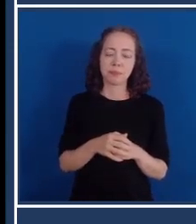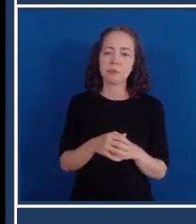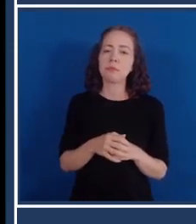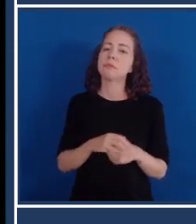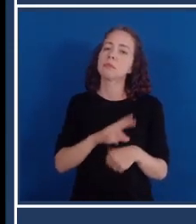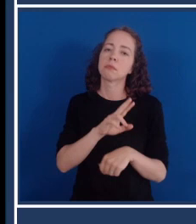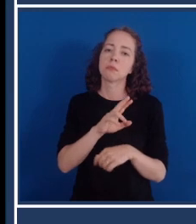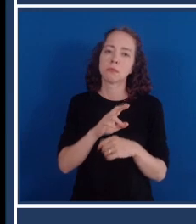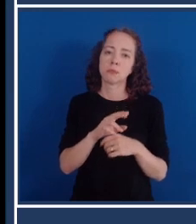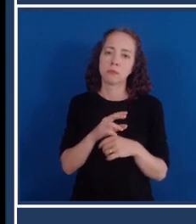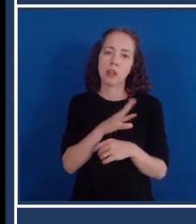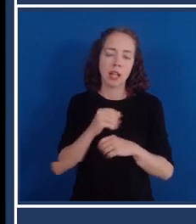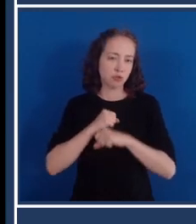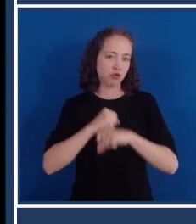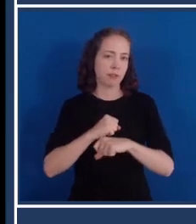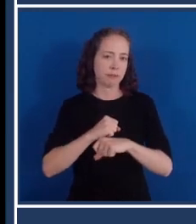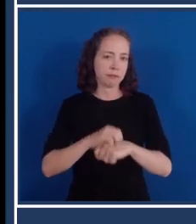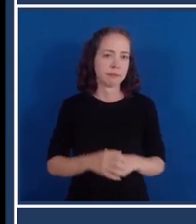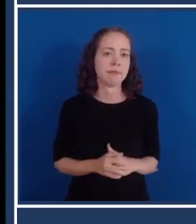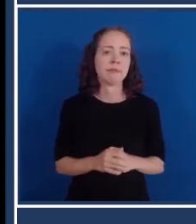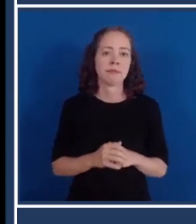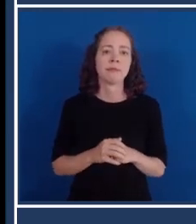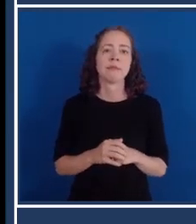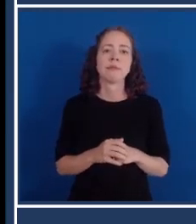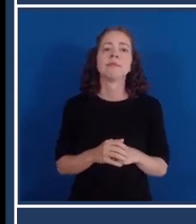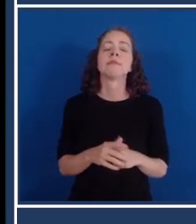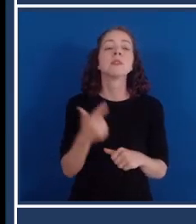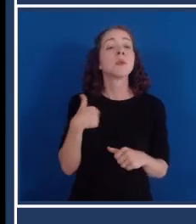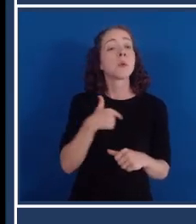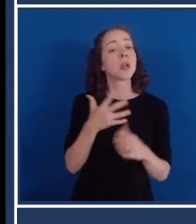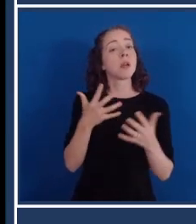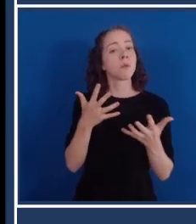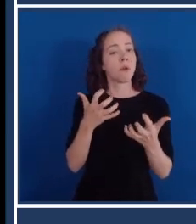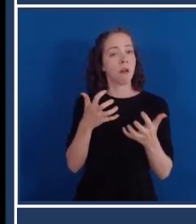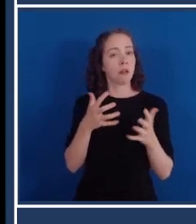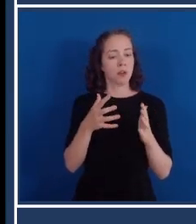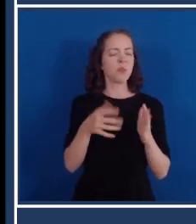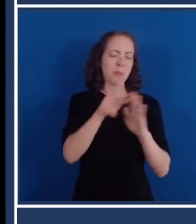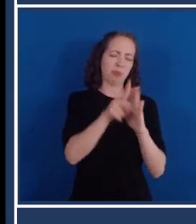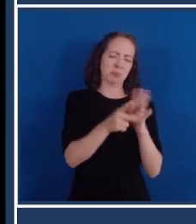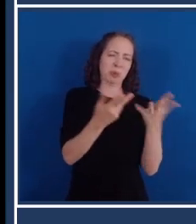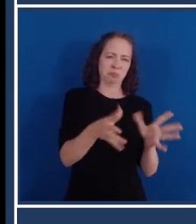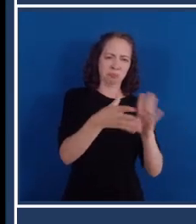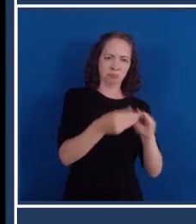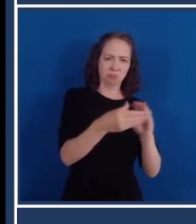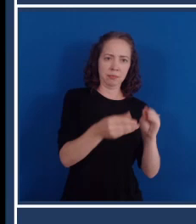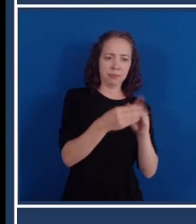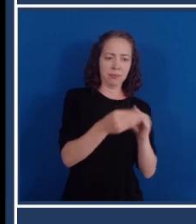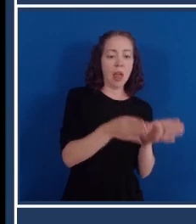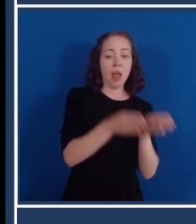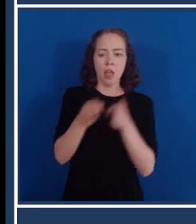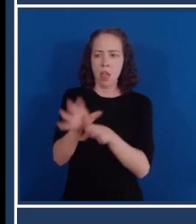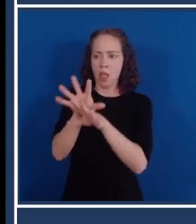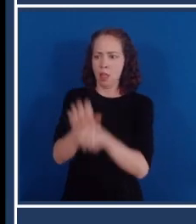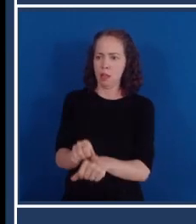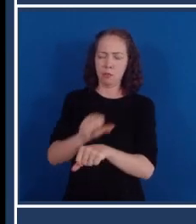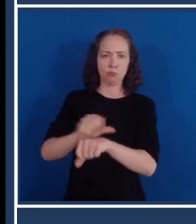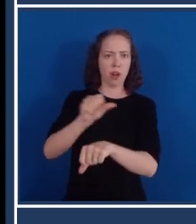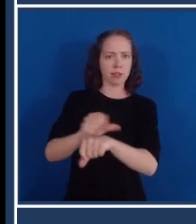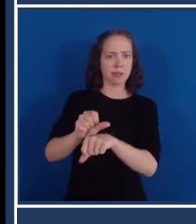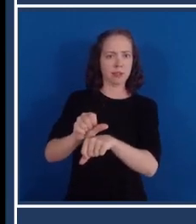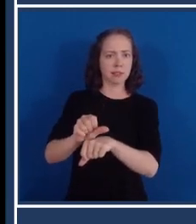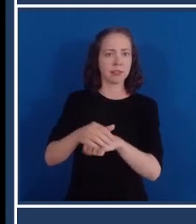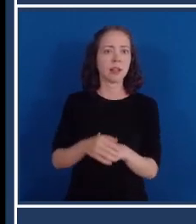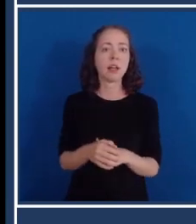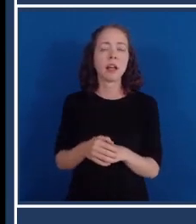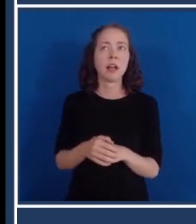we quickly want to move into practices. And what we've learned about the responsible AI space is that moving from principles